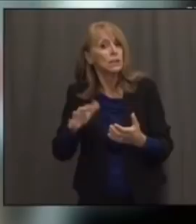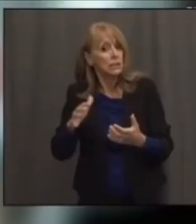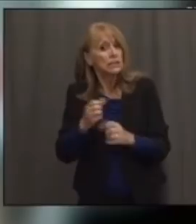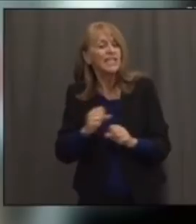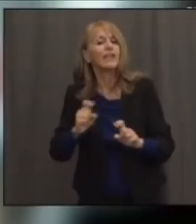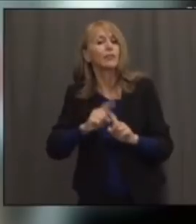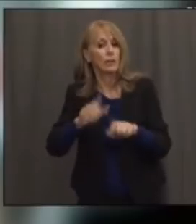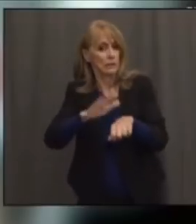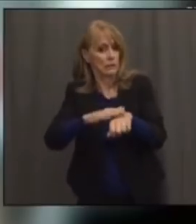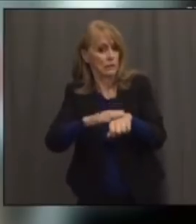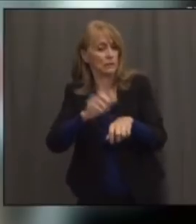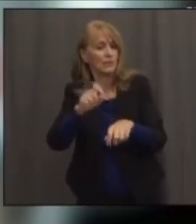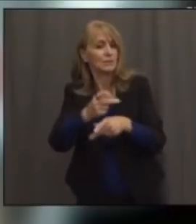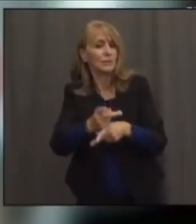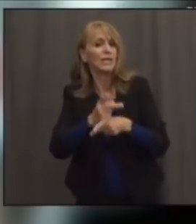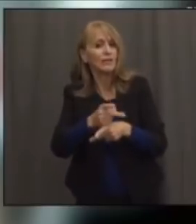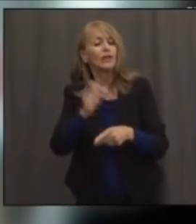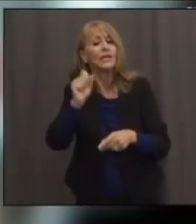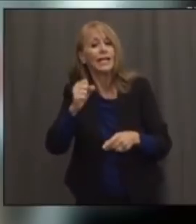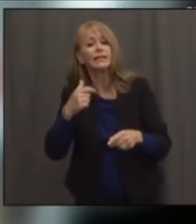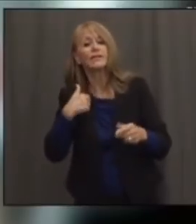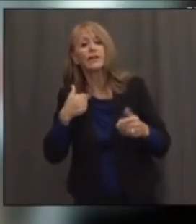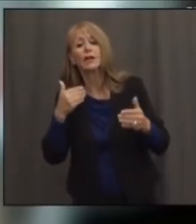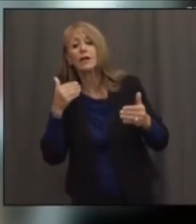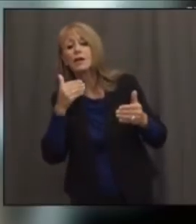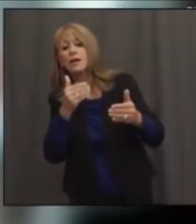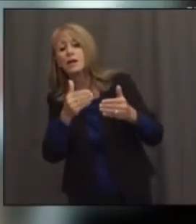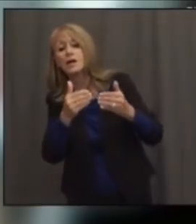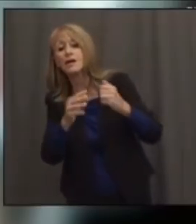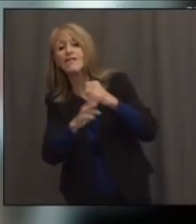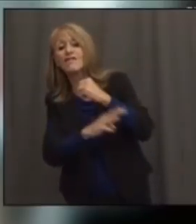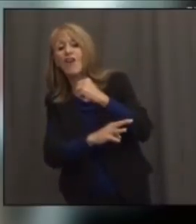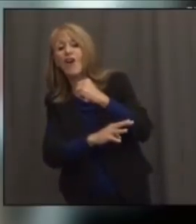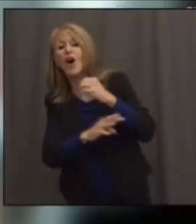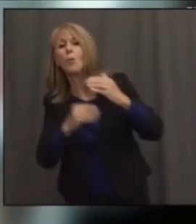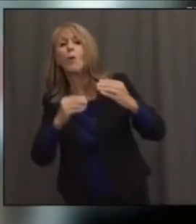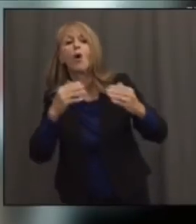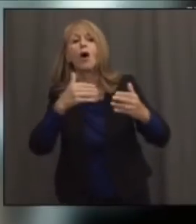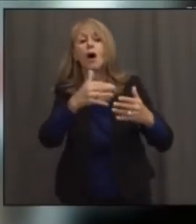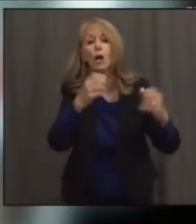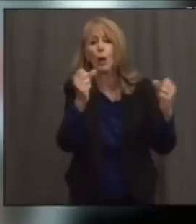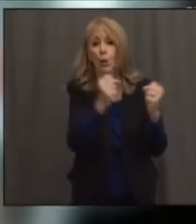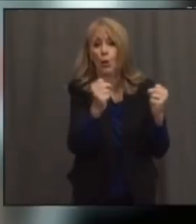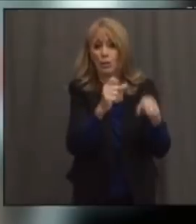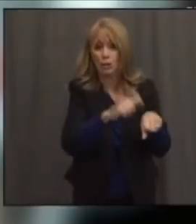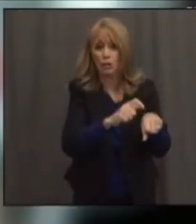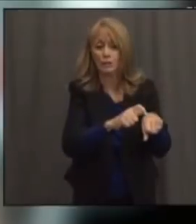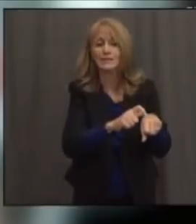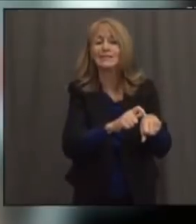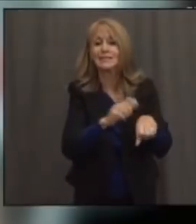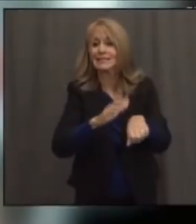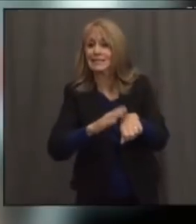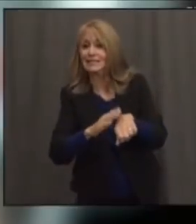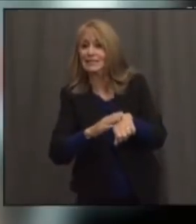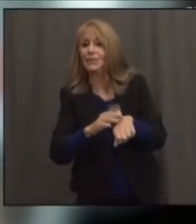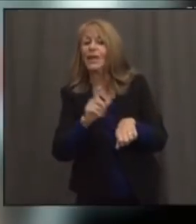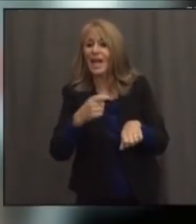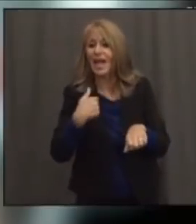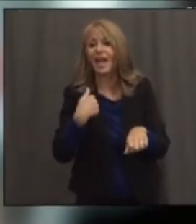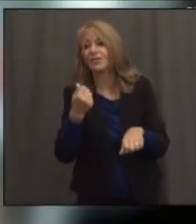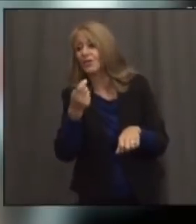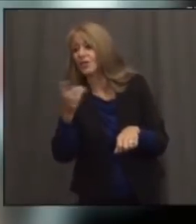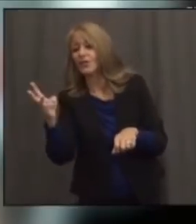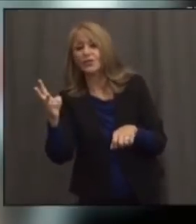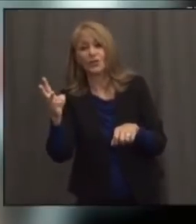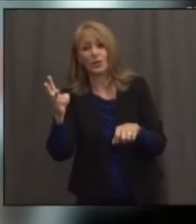we continue to face risk heading into probably the winter, more likely the winter than the fall, we still have vulnerable communities here in the